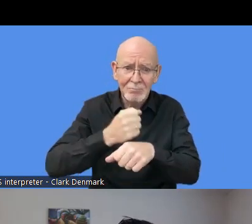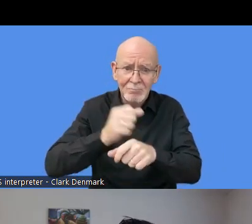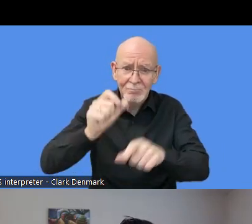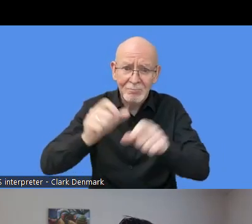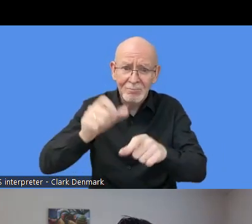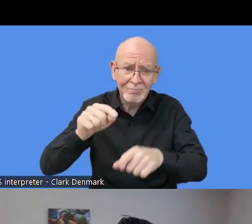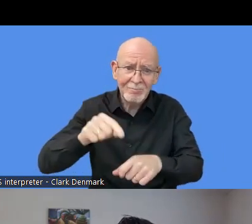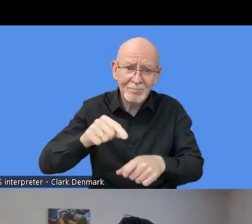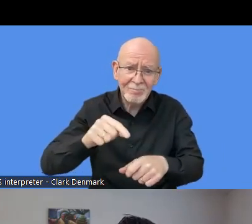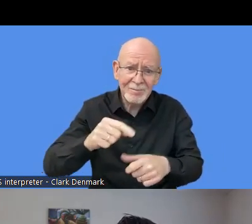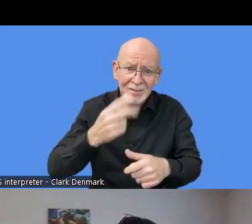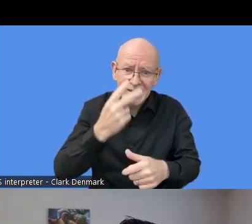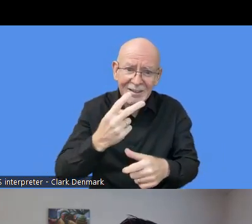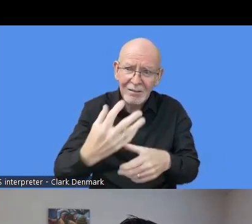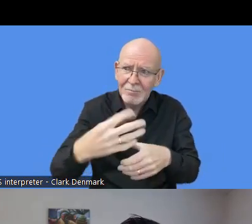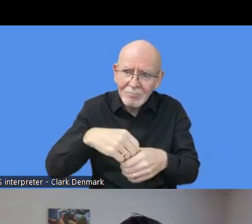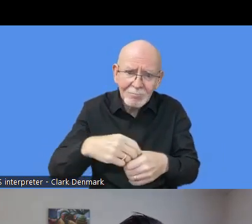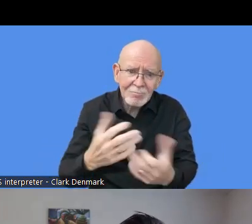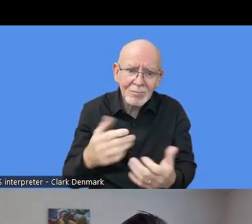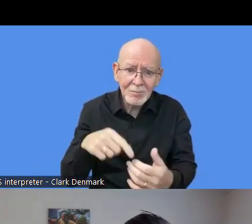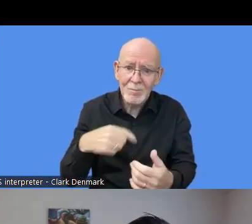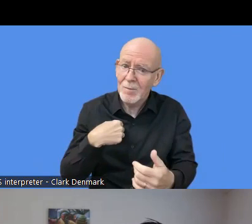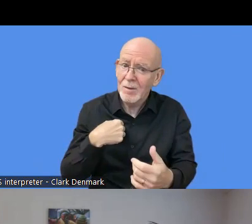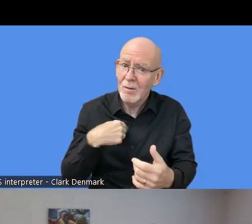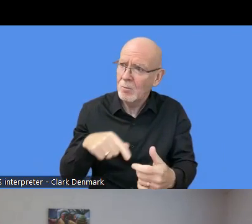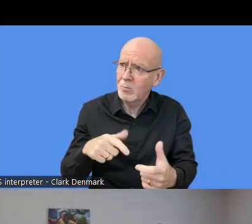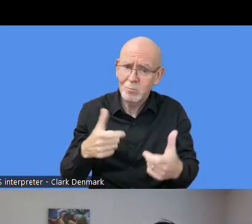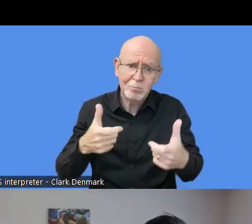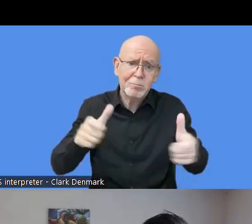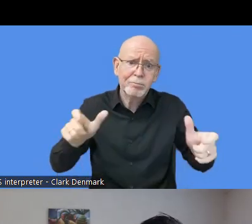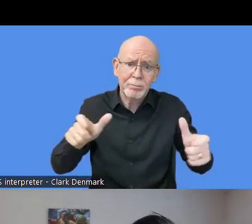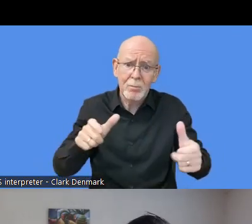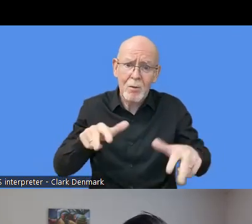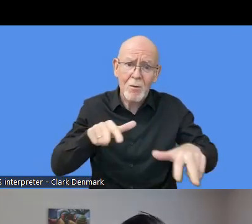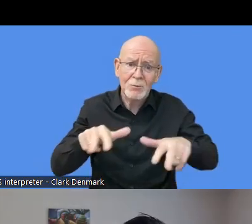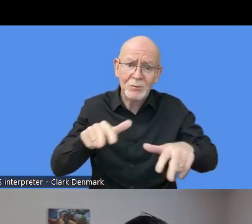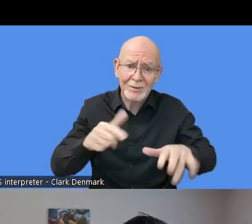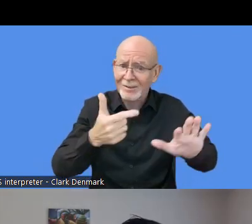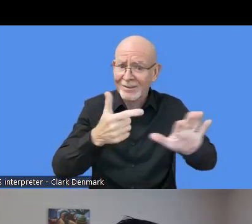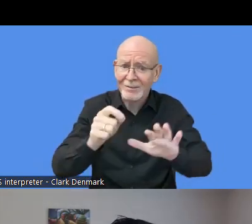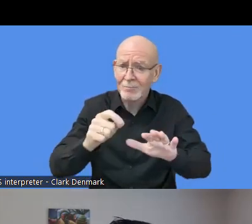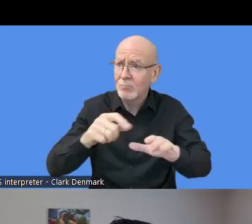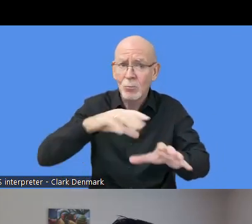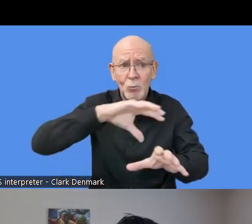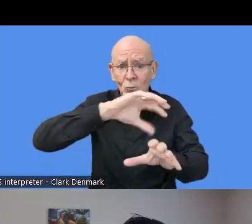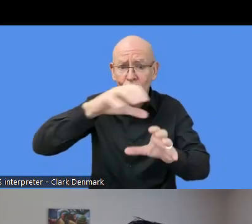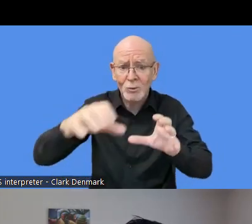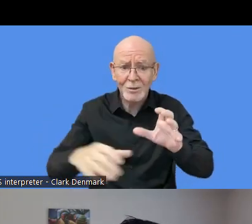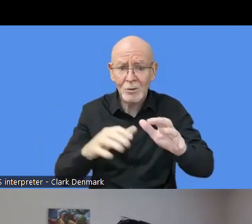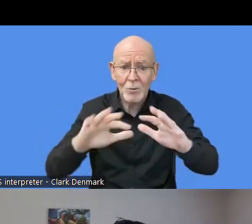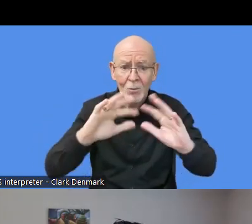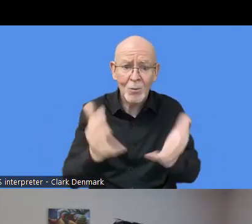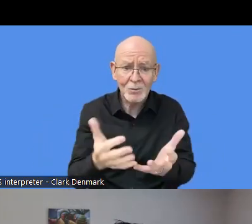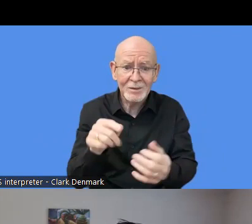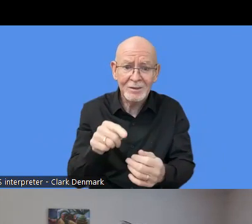Participating in events like this and gaining awards that have the